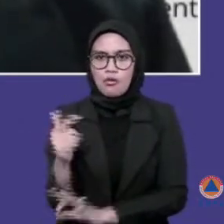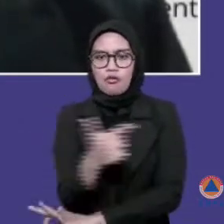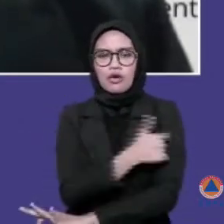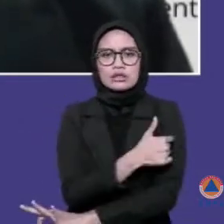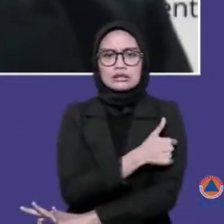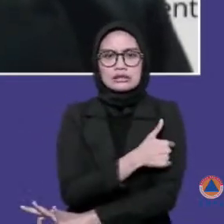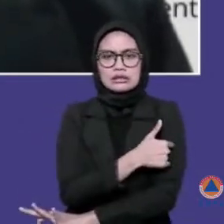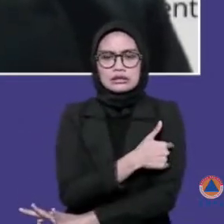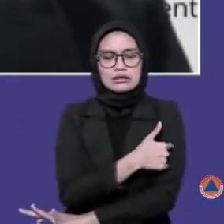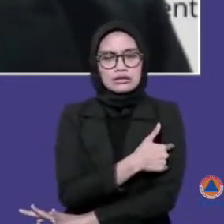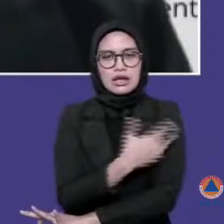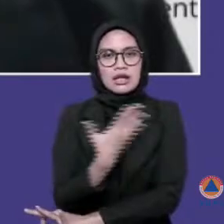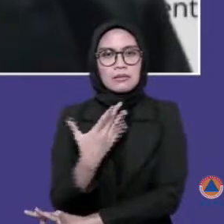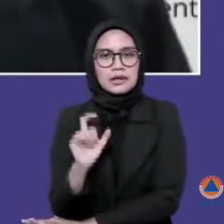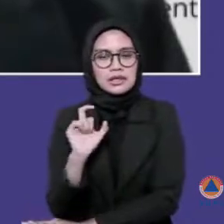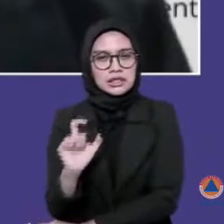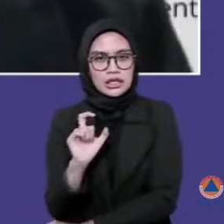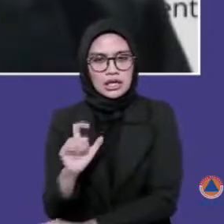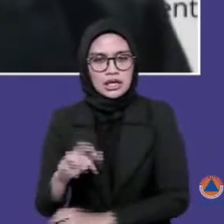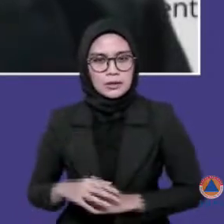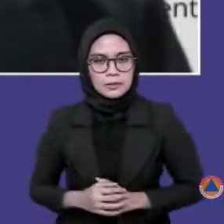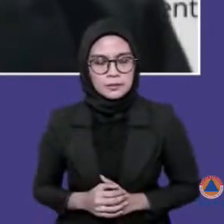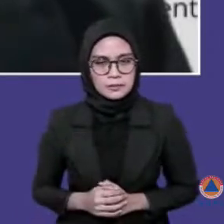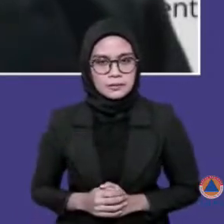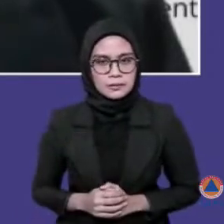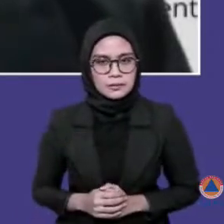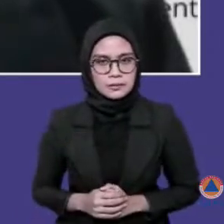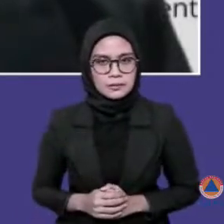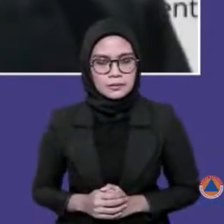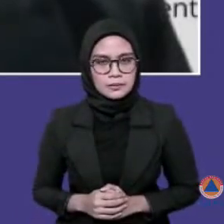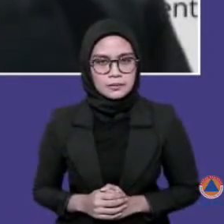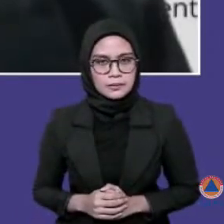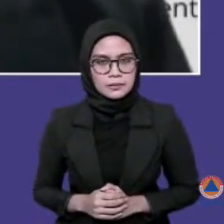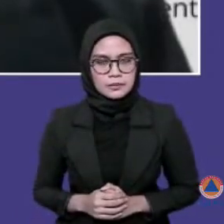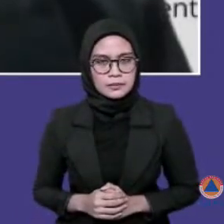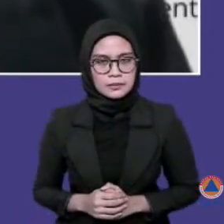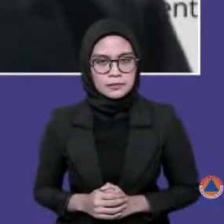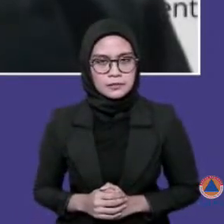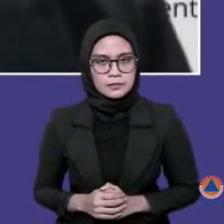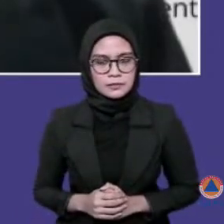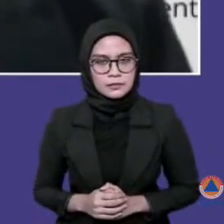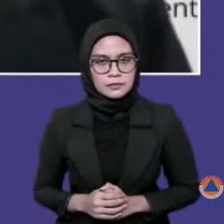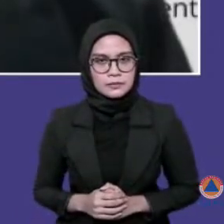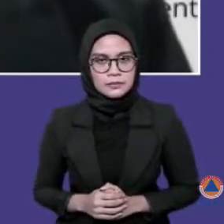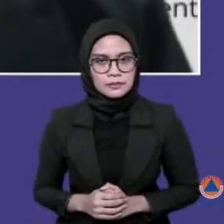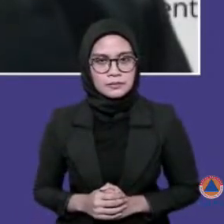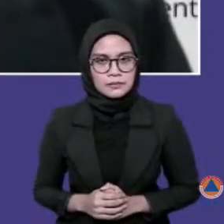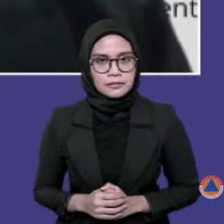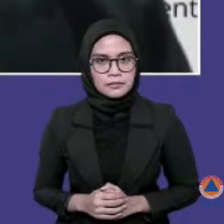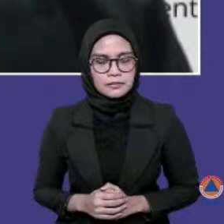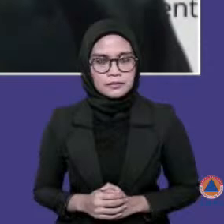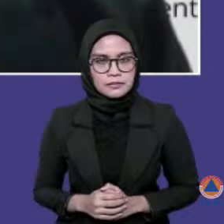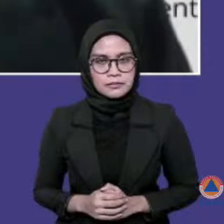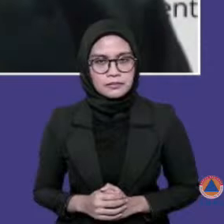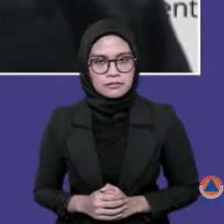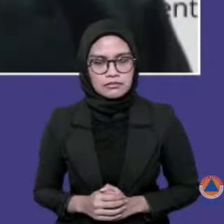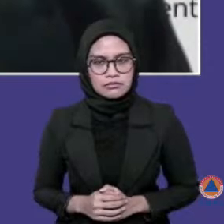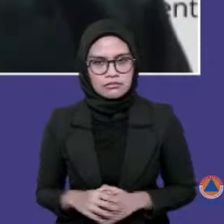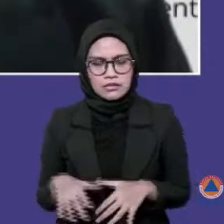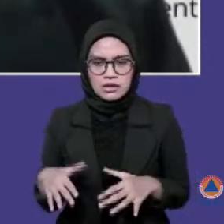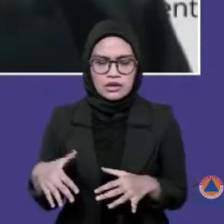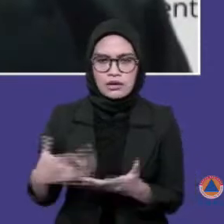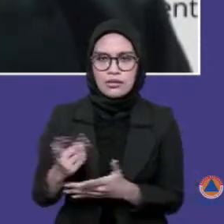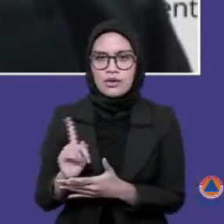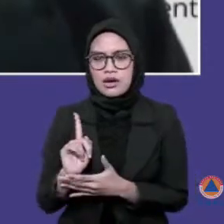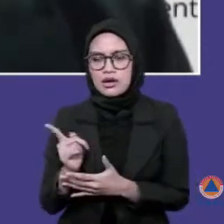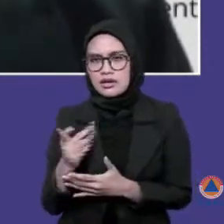try and prevent vaccine hesitancy or just to try and force people to become vaccinated. Is that something